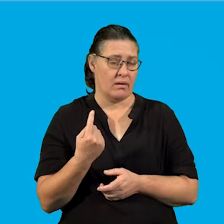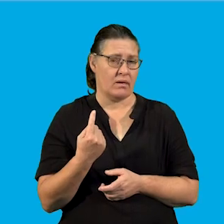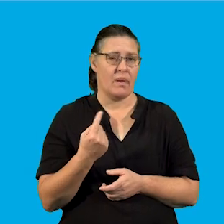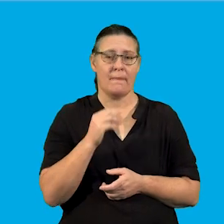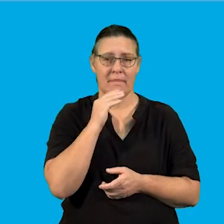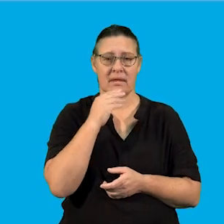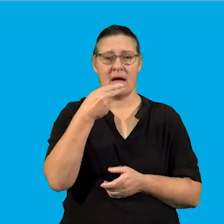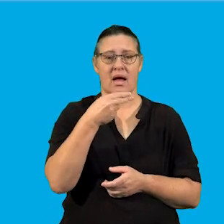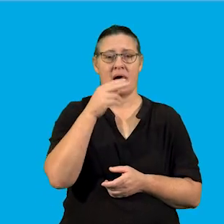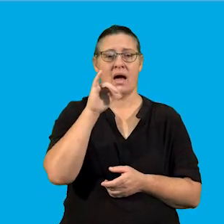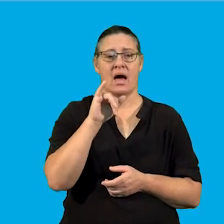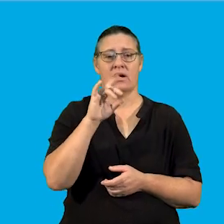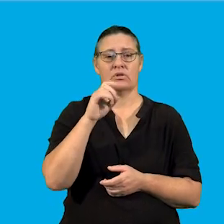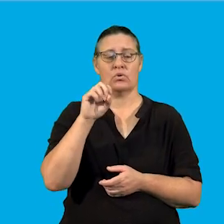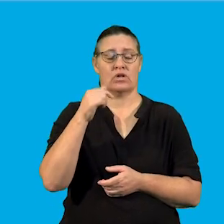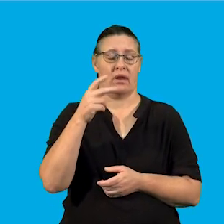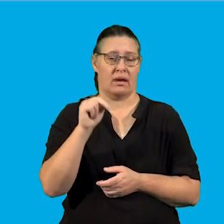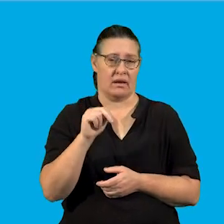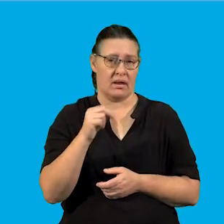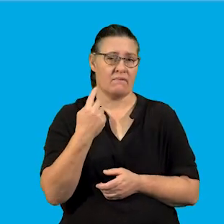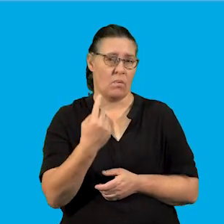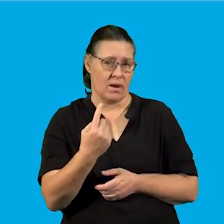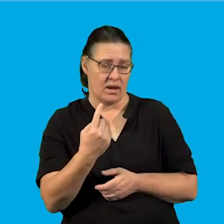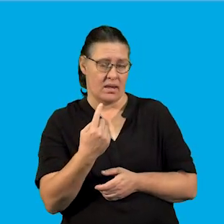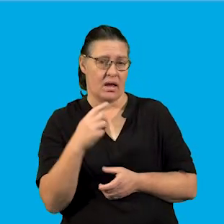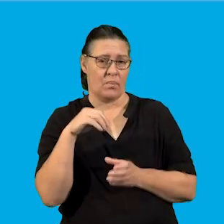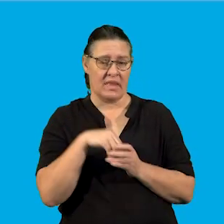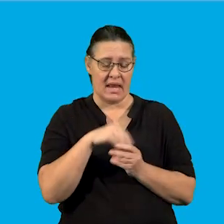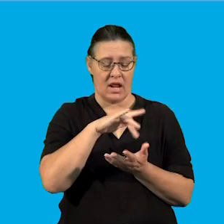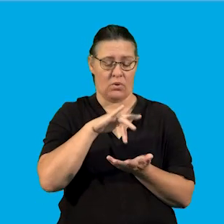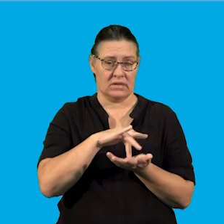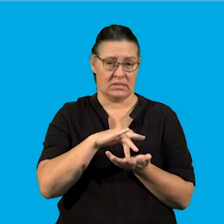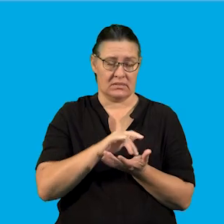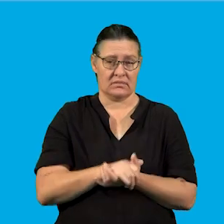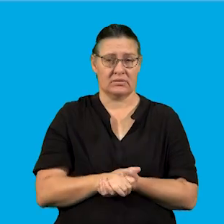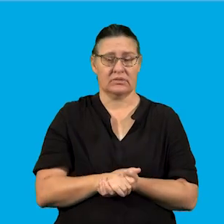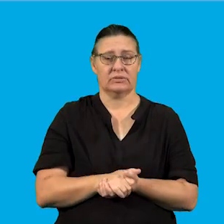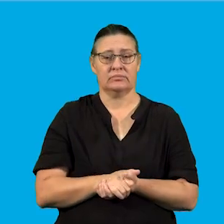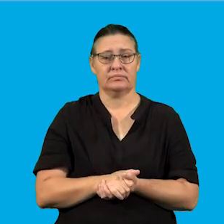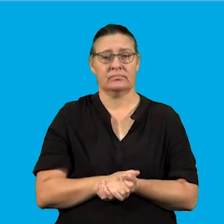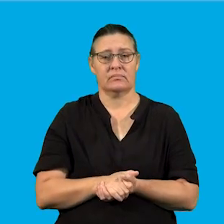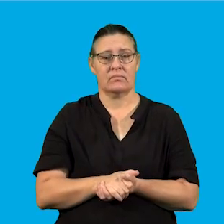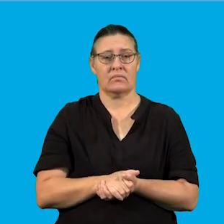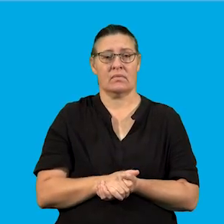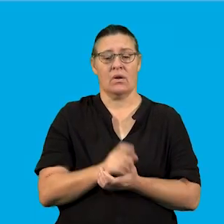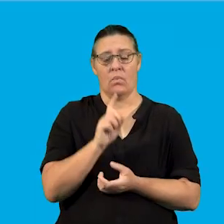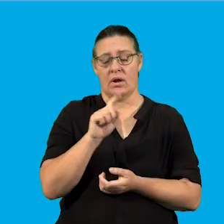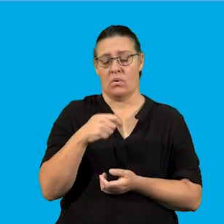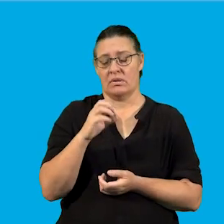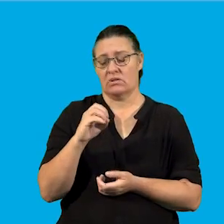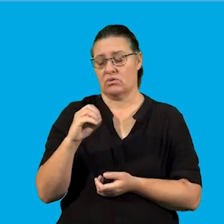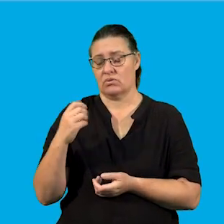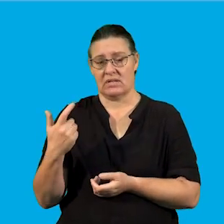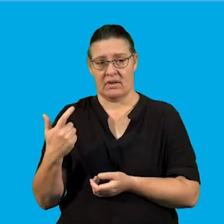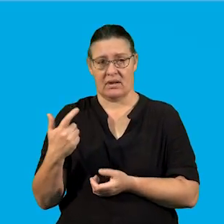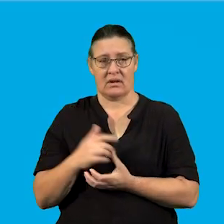be hydrogen that has 1 proton in the nucleus. So if it is 1,007